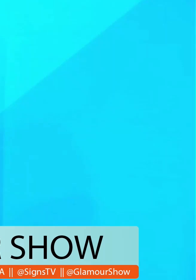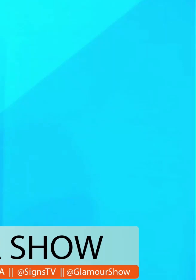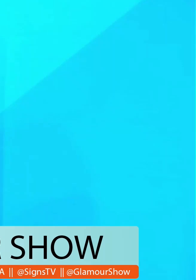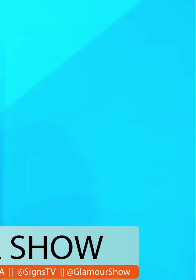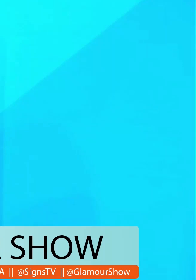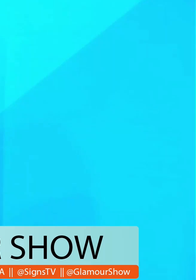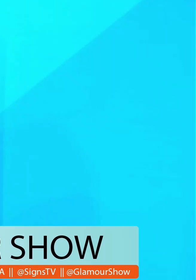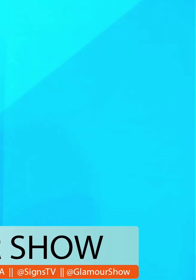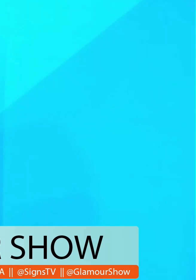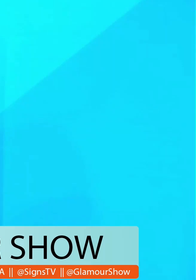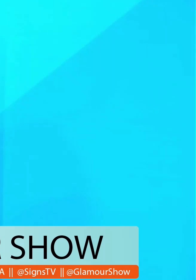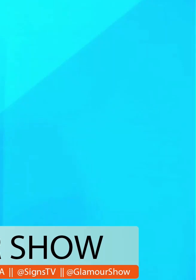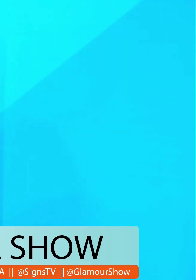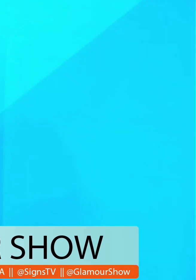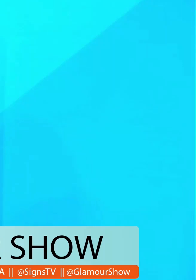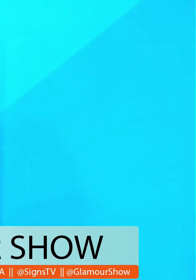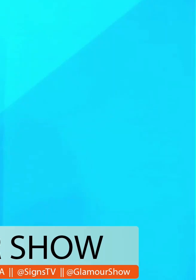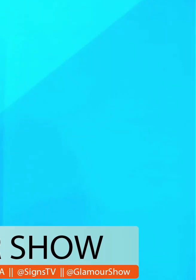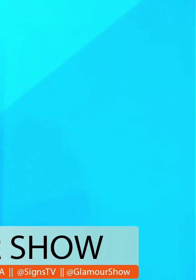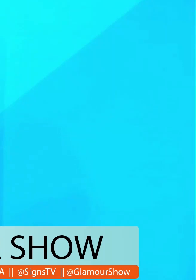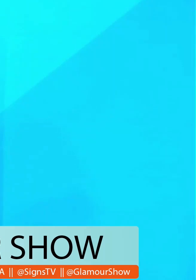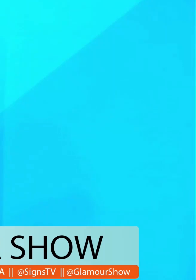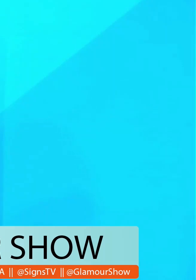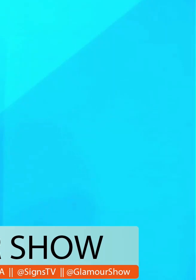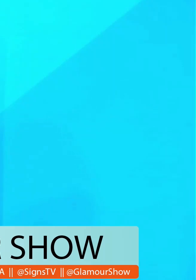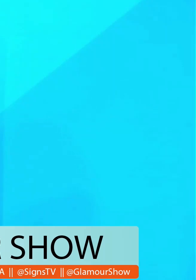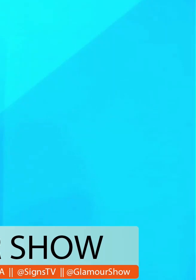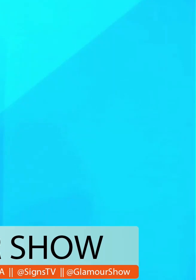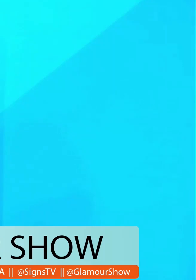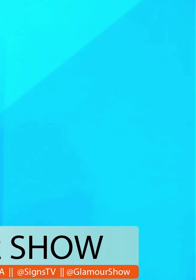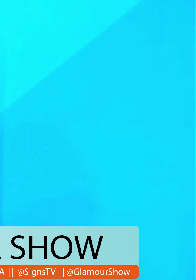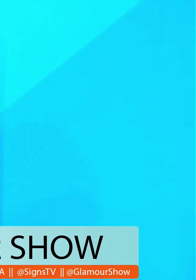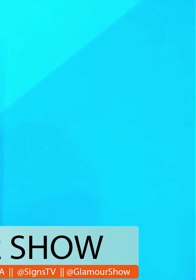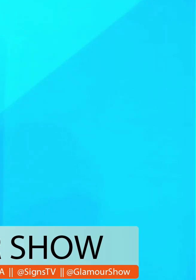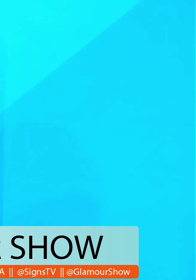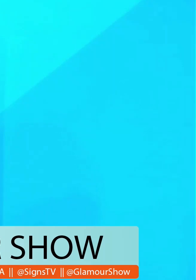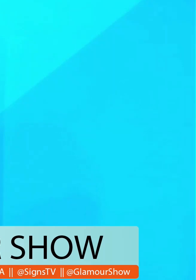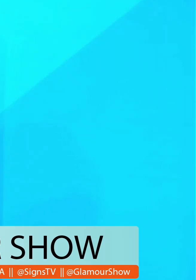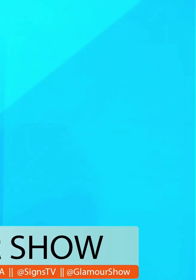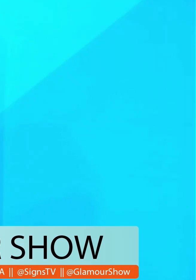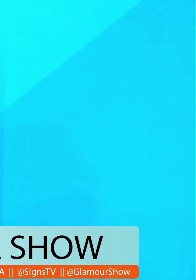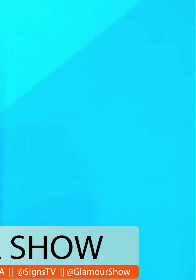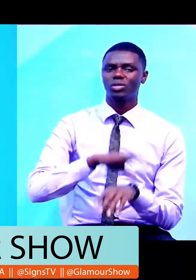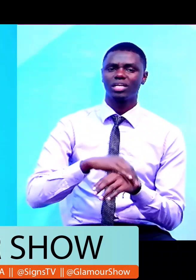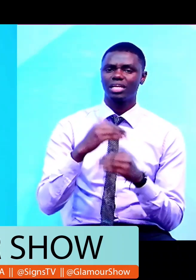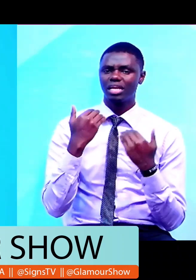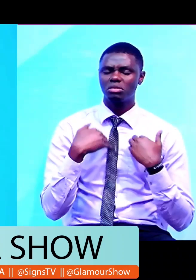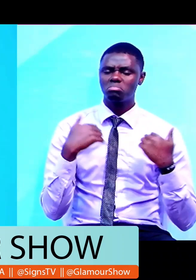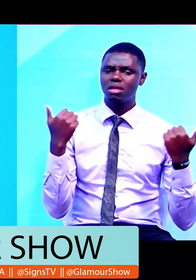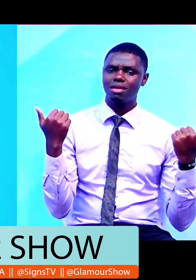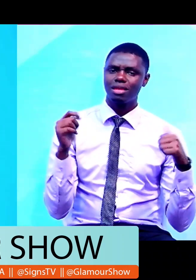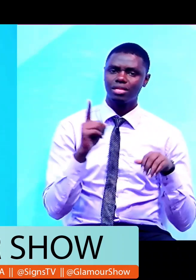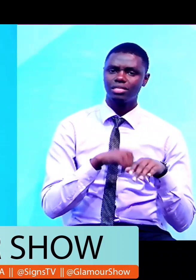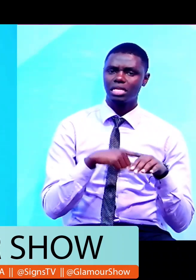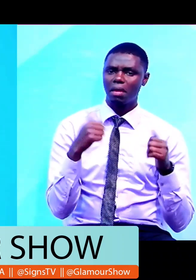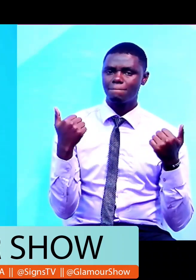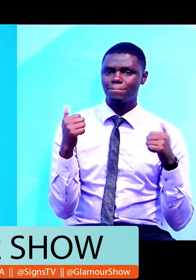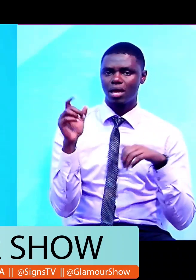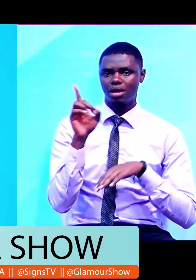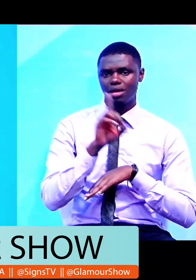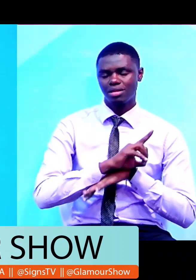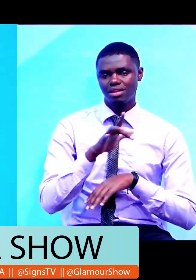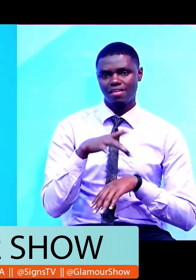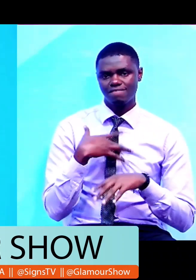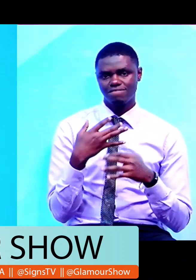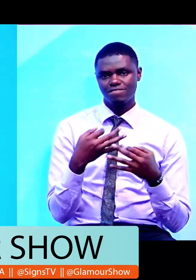TikTok at Miss Wawa. Those are my handles. You can get me anytime, any day. Feel